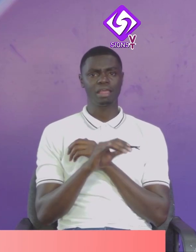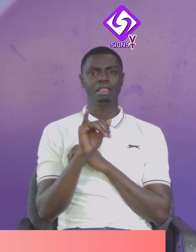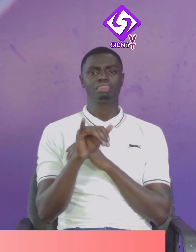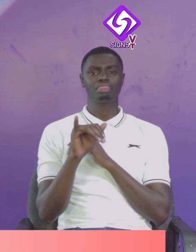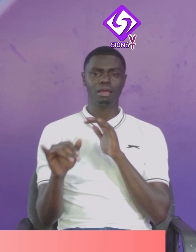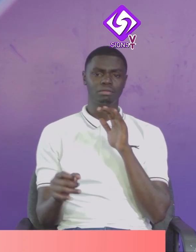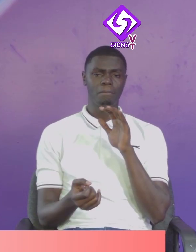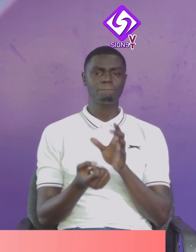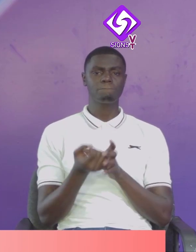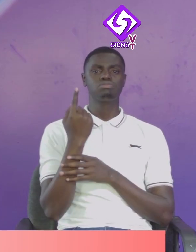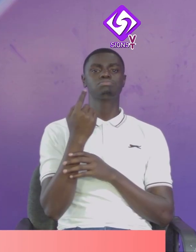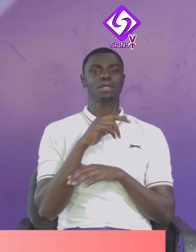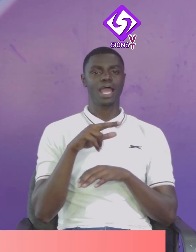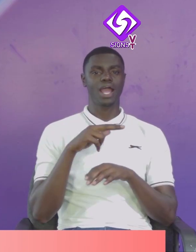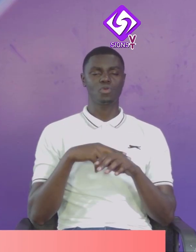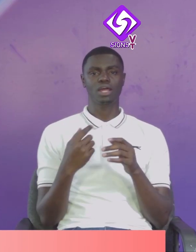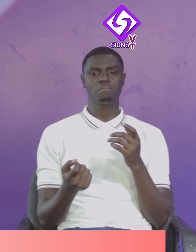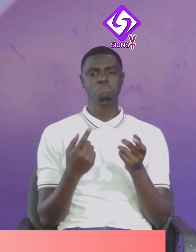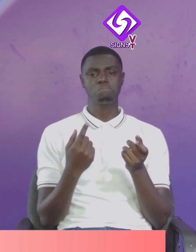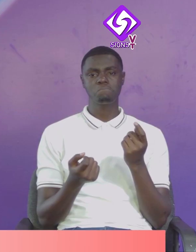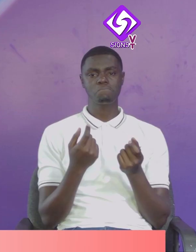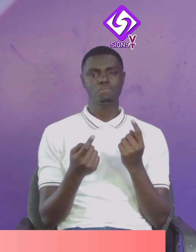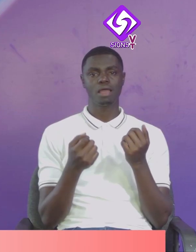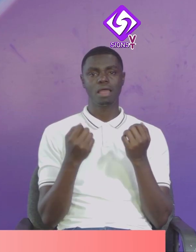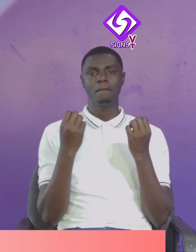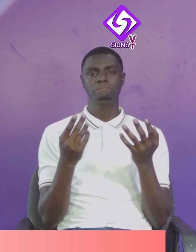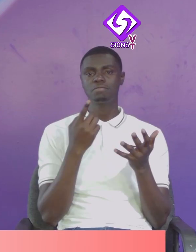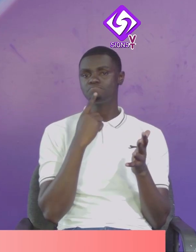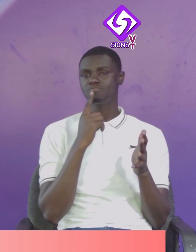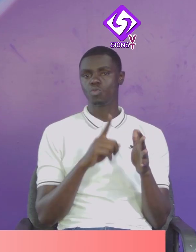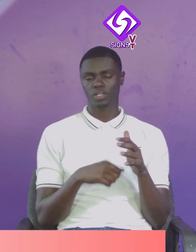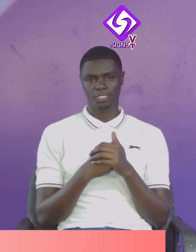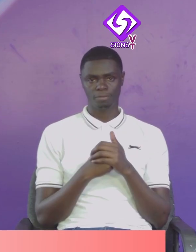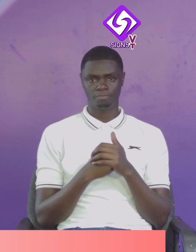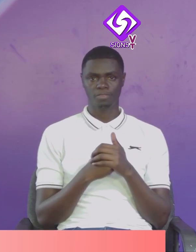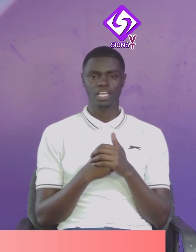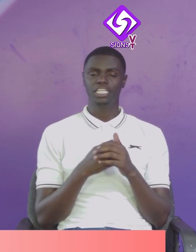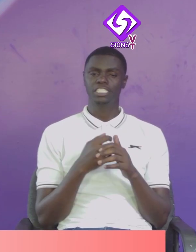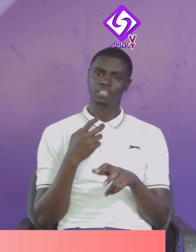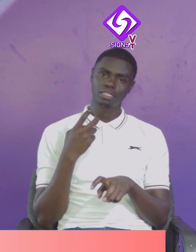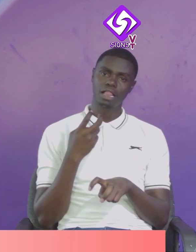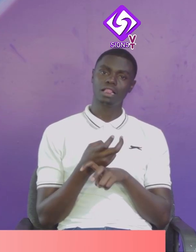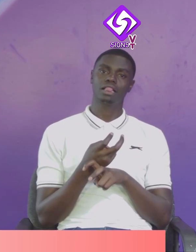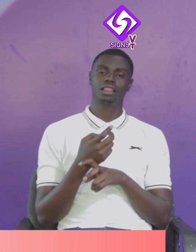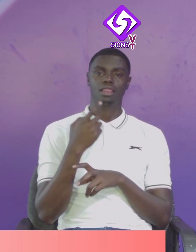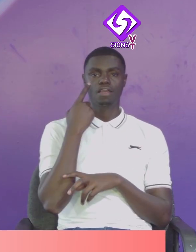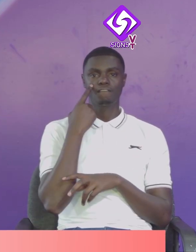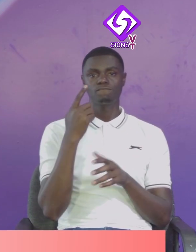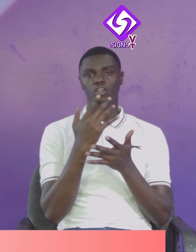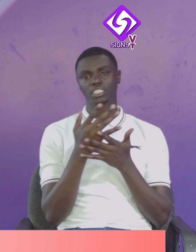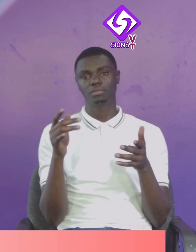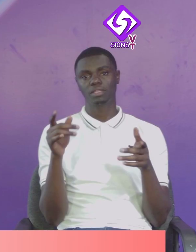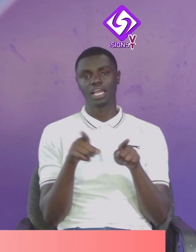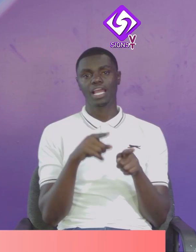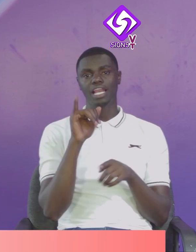an online conversation that many tend to say that it is so difficult for something like that to